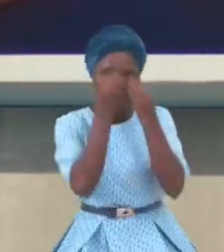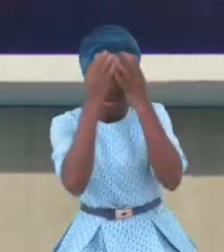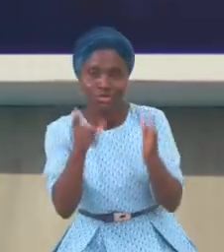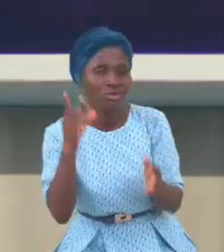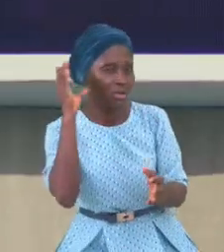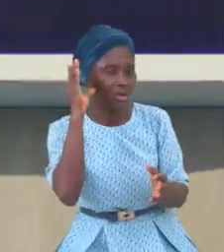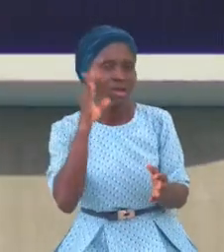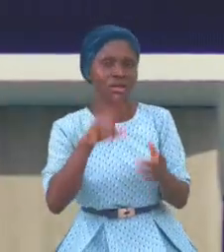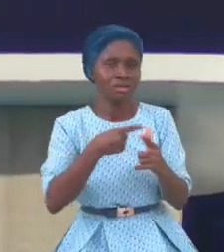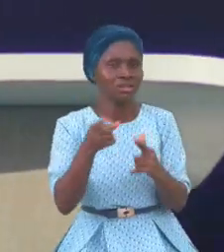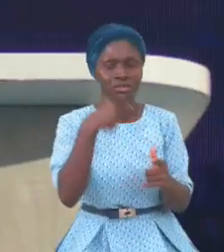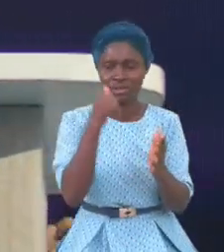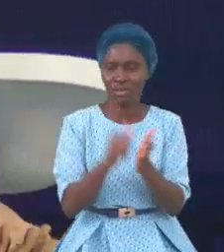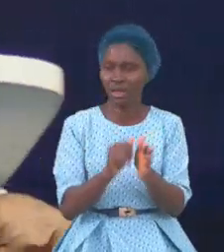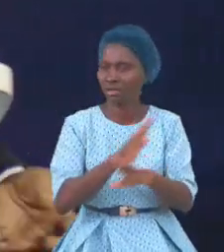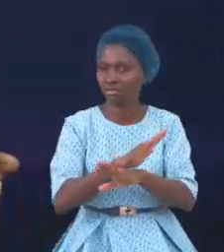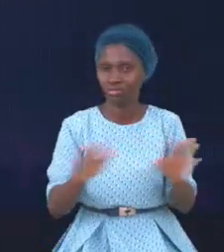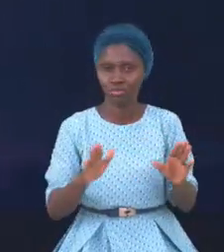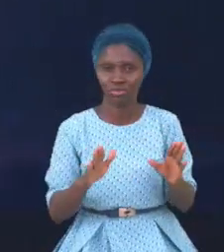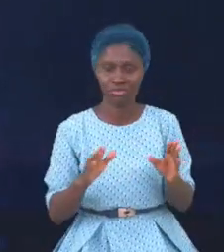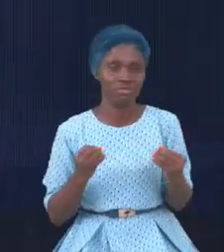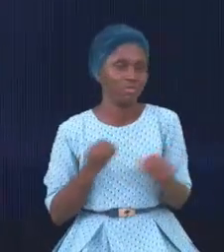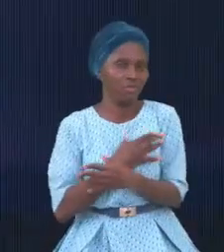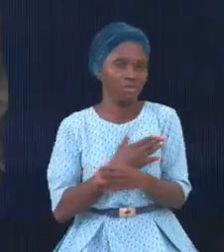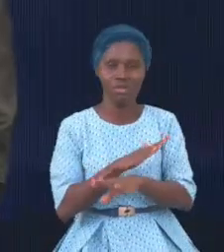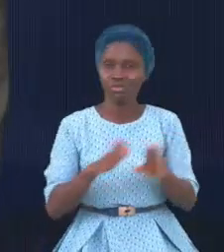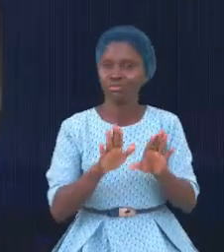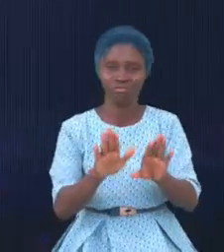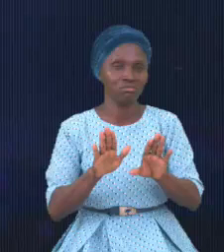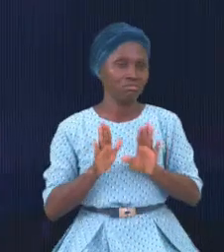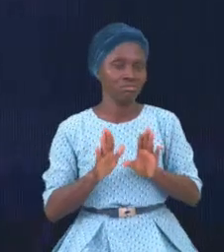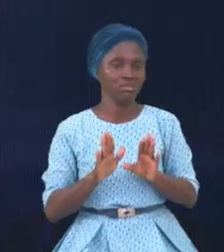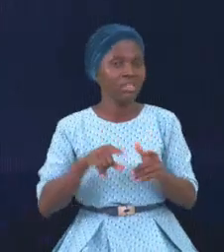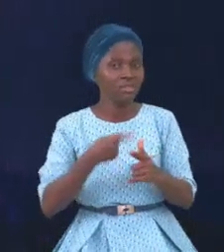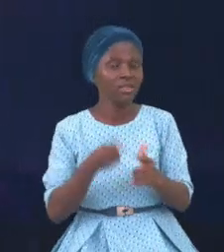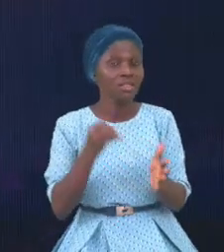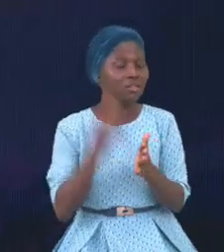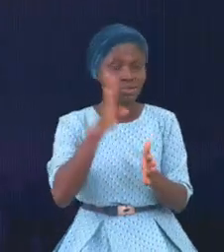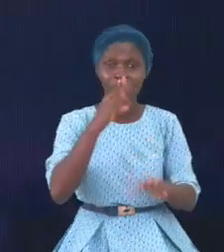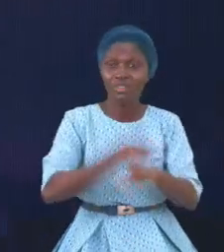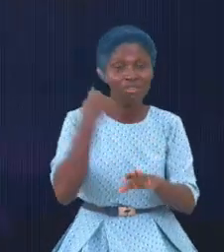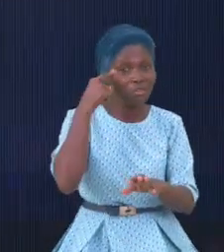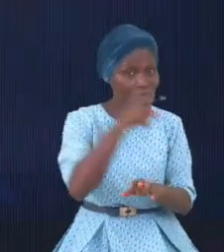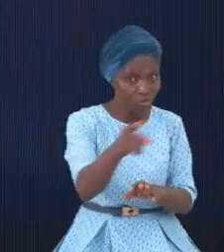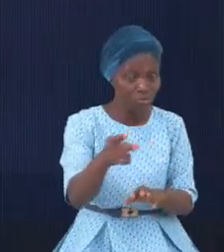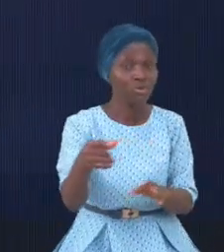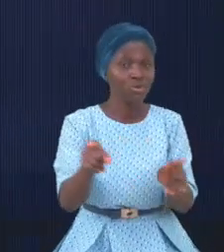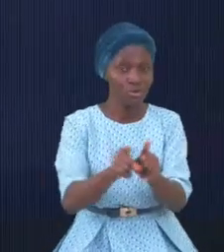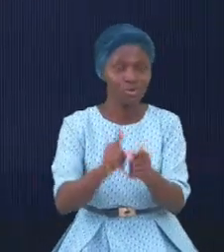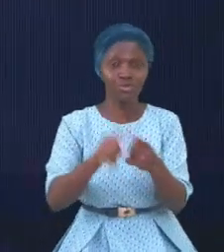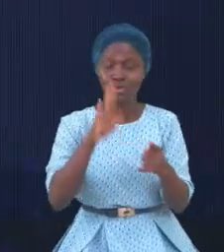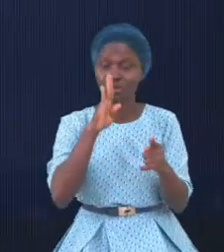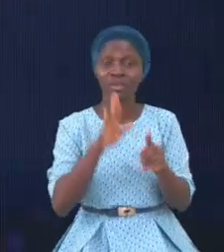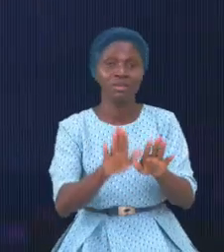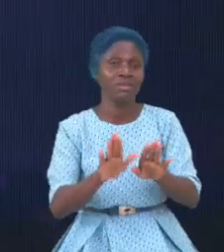will be difficult for you yourself to be afraid, because they know that this is the center of your message. This is